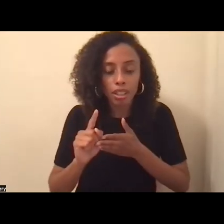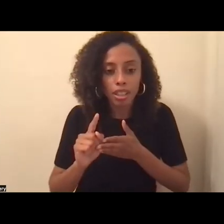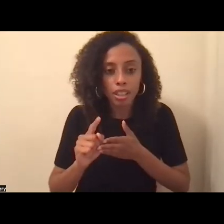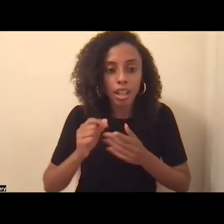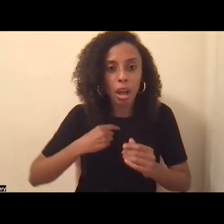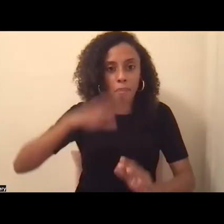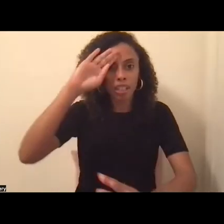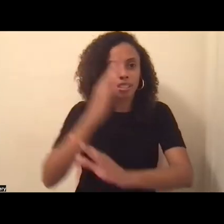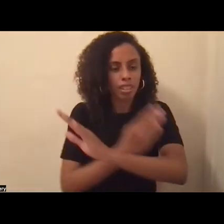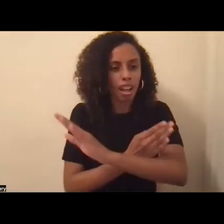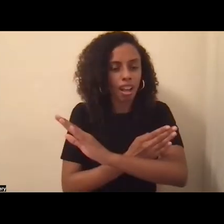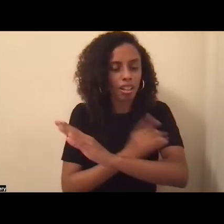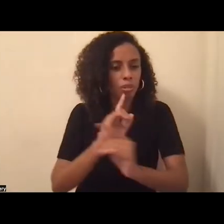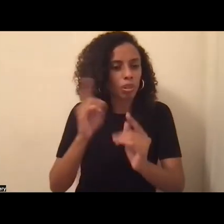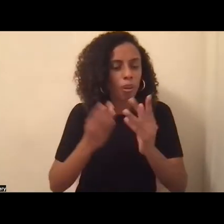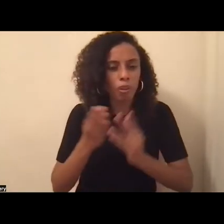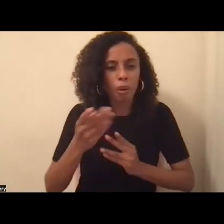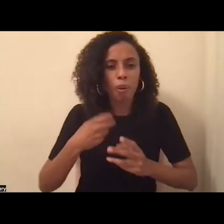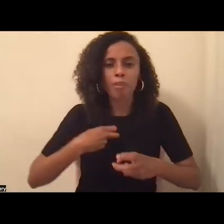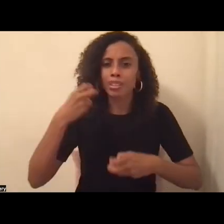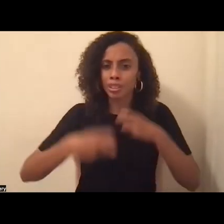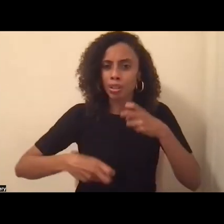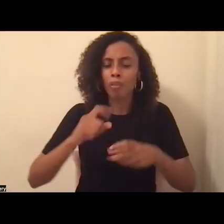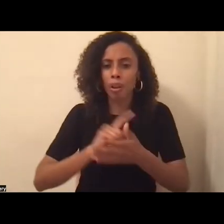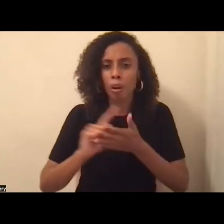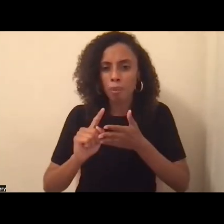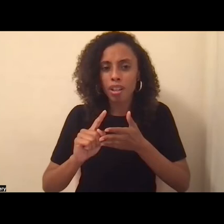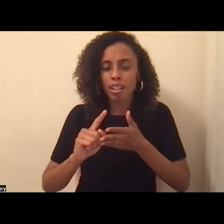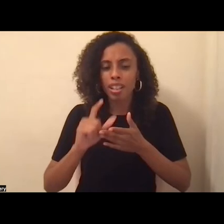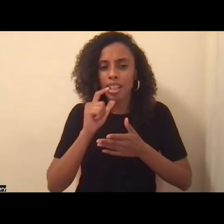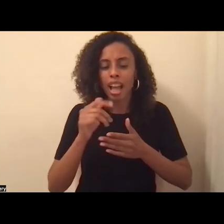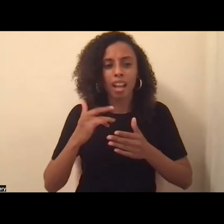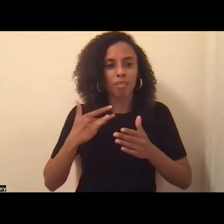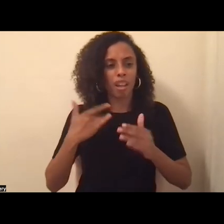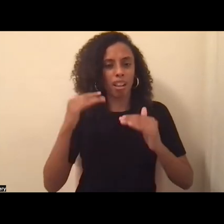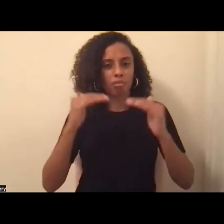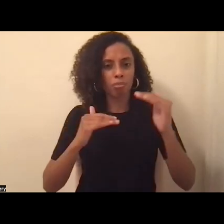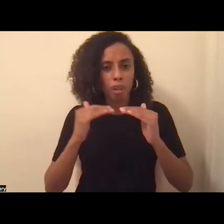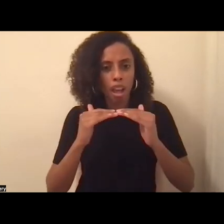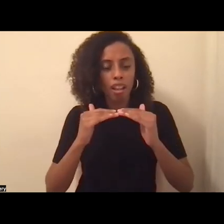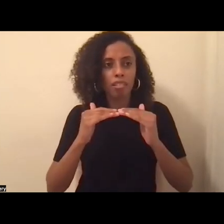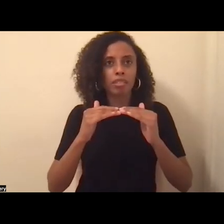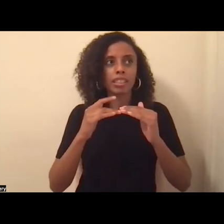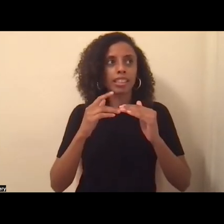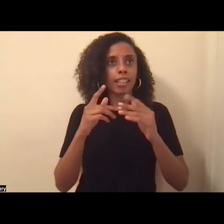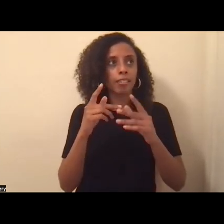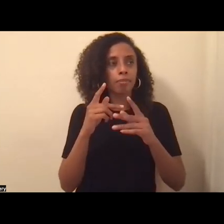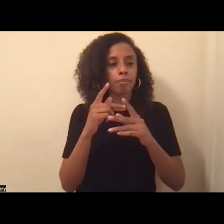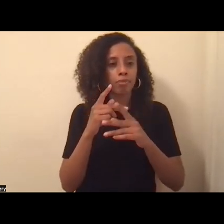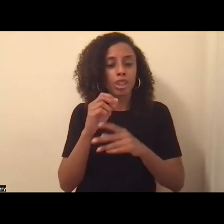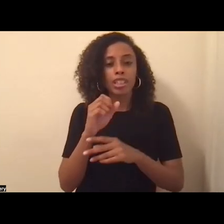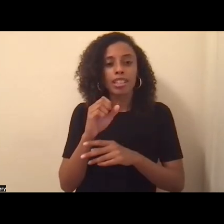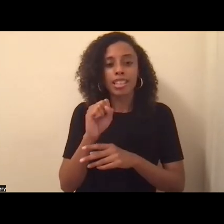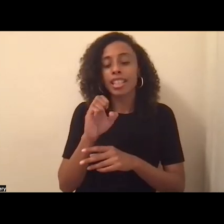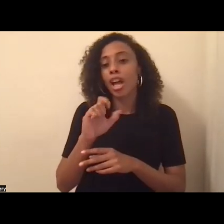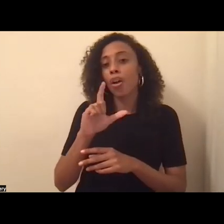really difficult week and feeling a little out of balance in terms of being able to self-regulate. His aunt passed away.